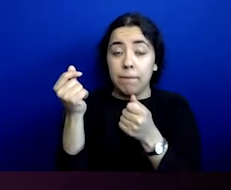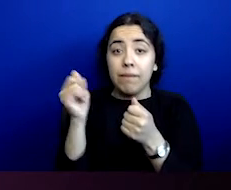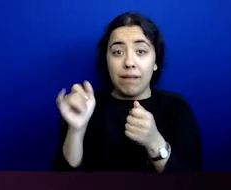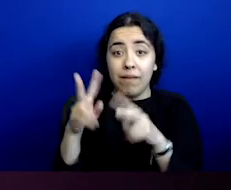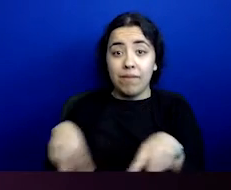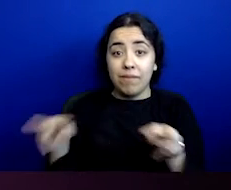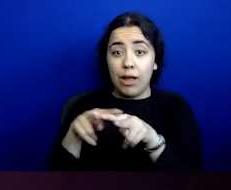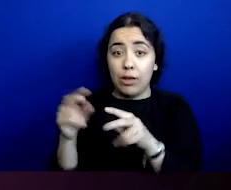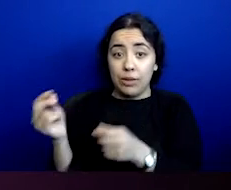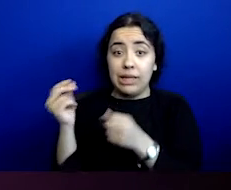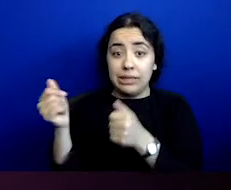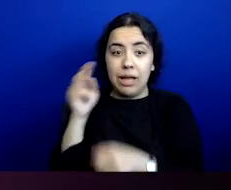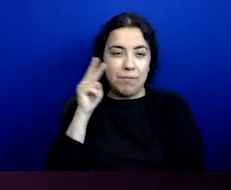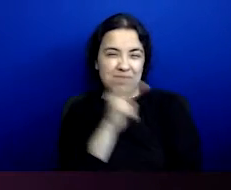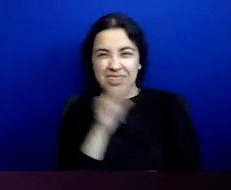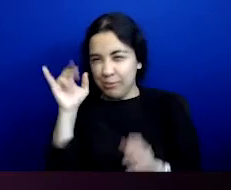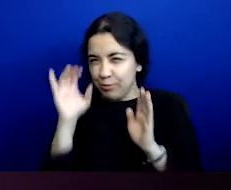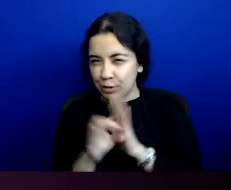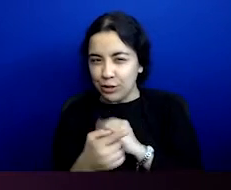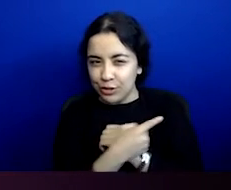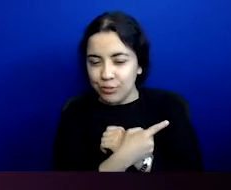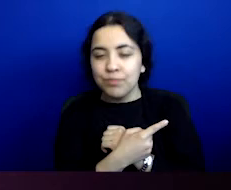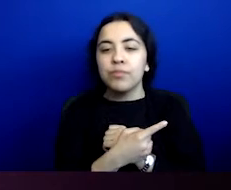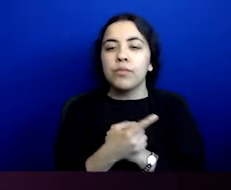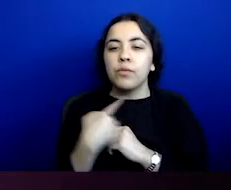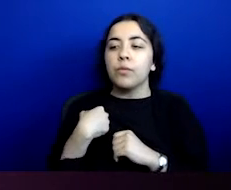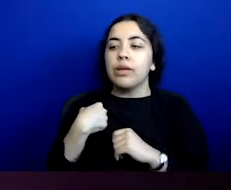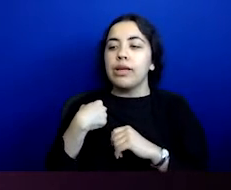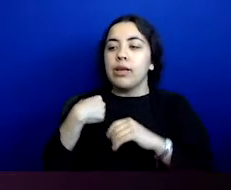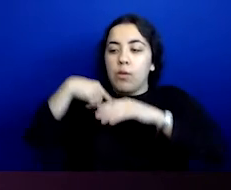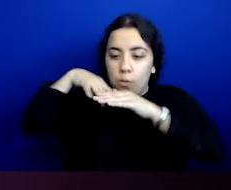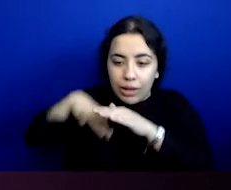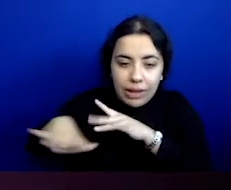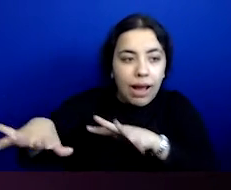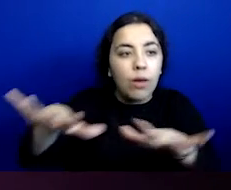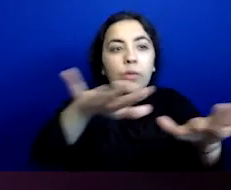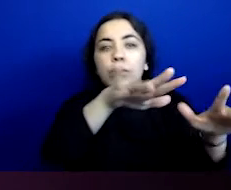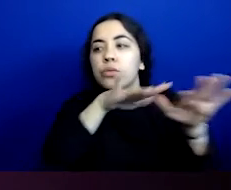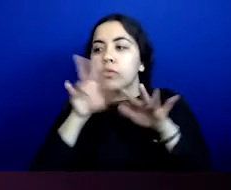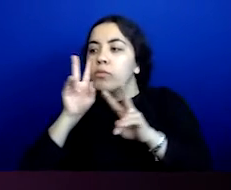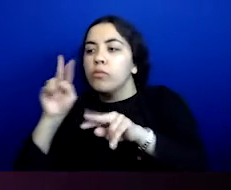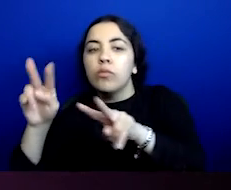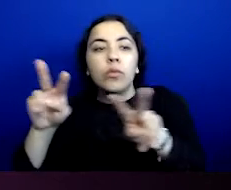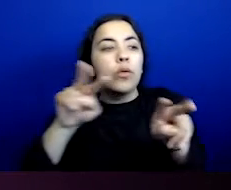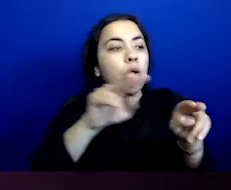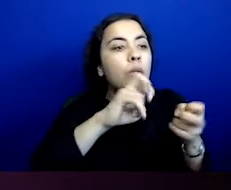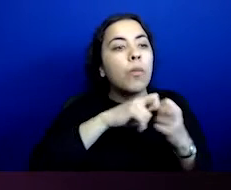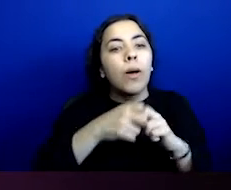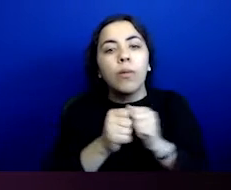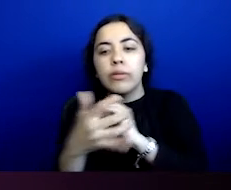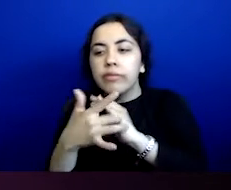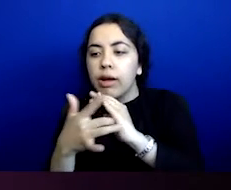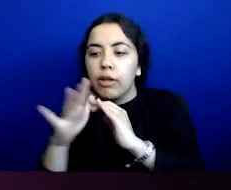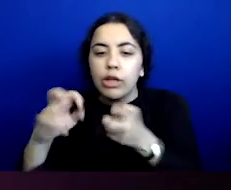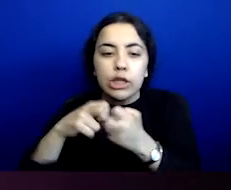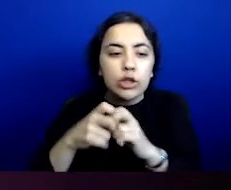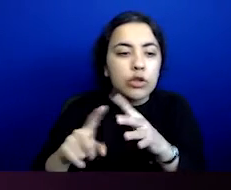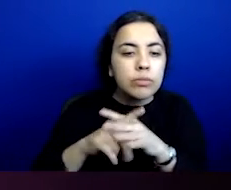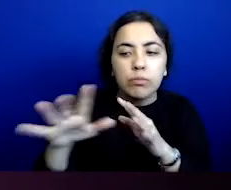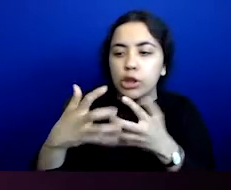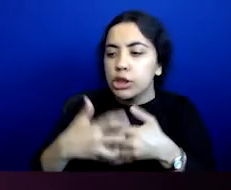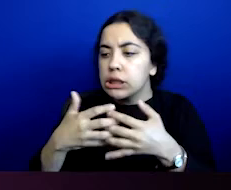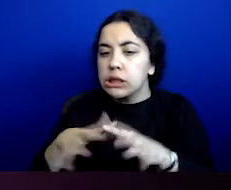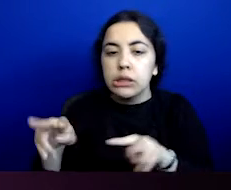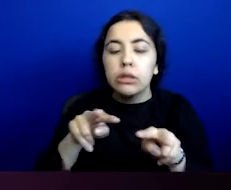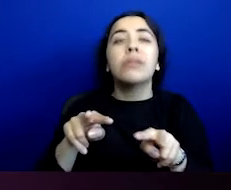value ASAP, kind of like this picture here, is we went out in the field and manually looked at all the problems happening with the devices and issues and machines. What